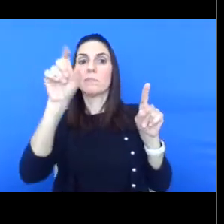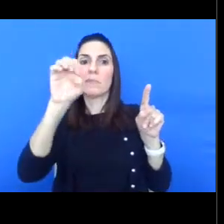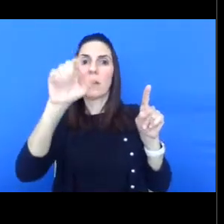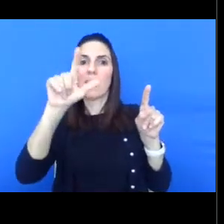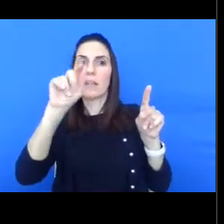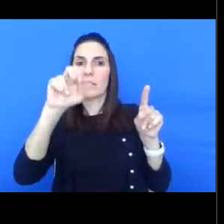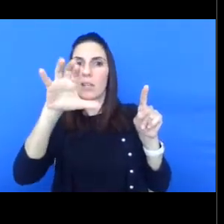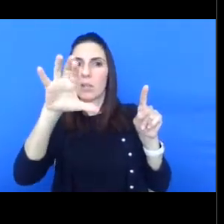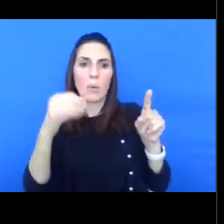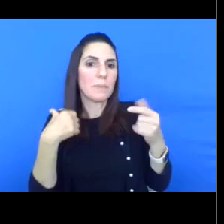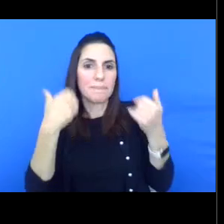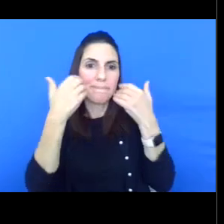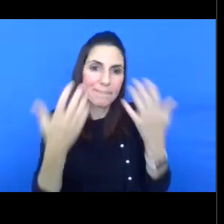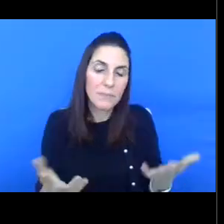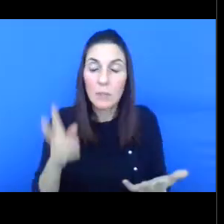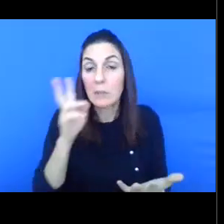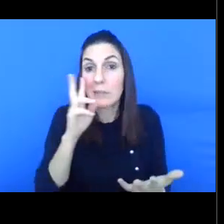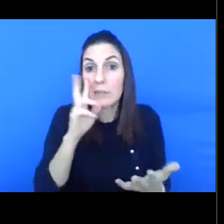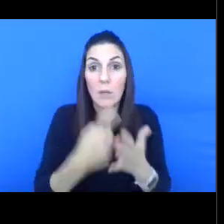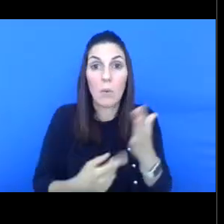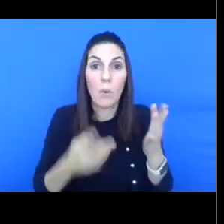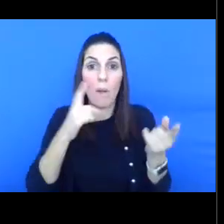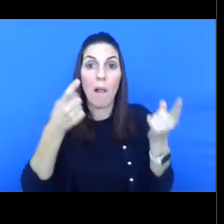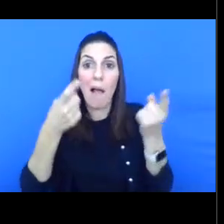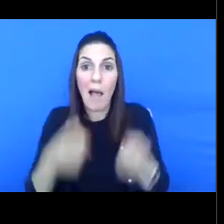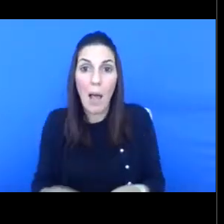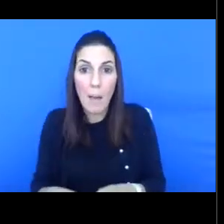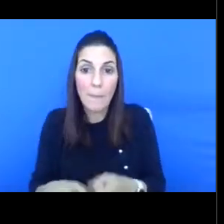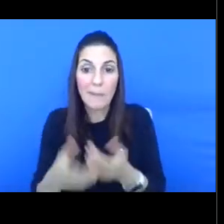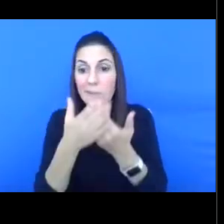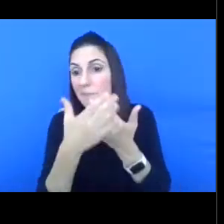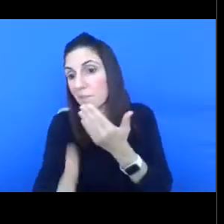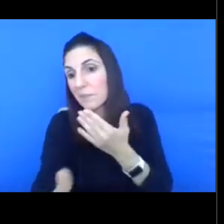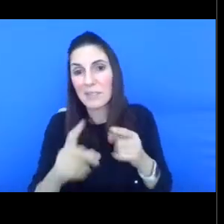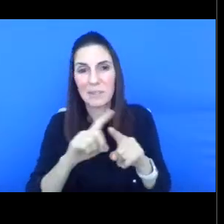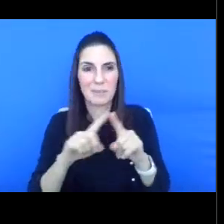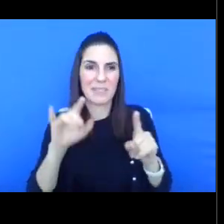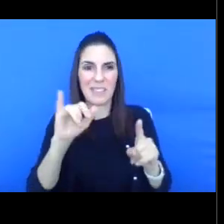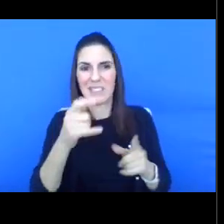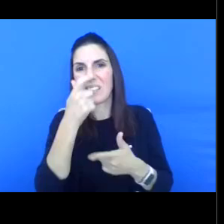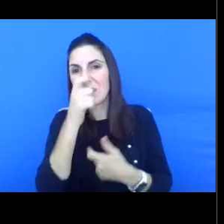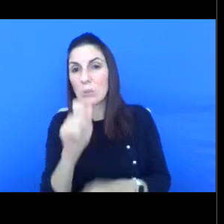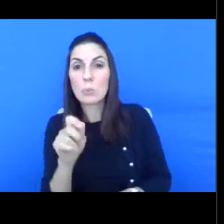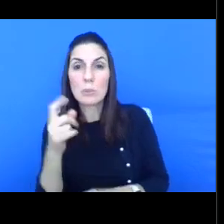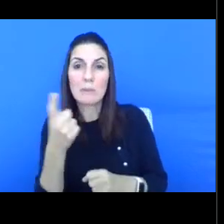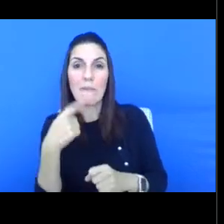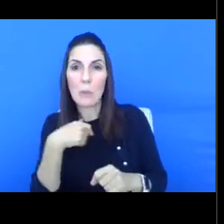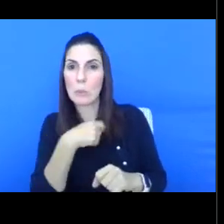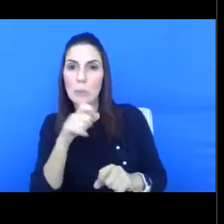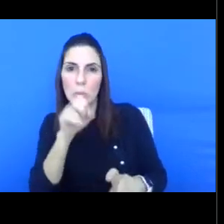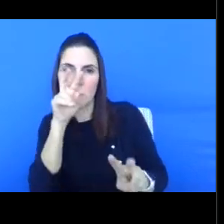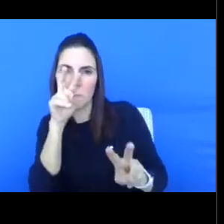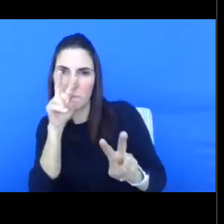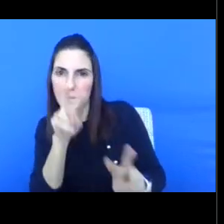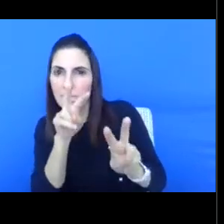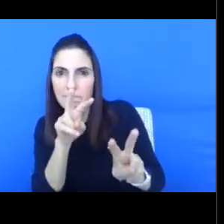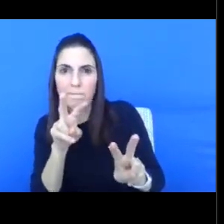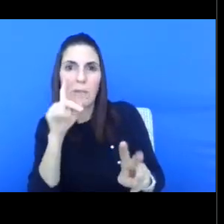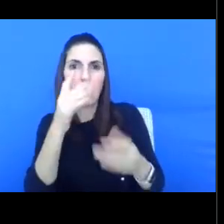I don't know. We'll see what happens from there. But that's kind of an interesting thing to keep an eye on for beyond.